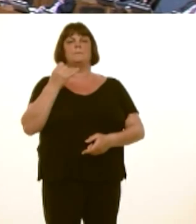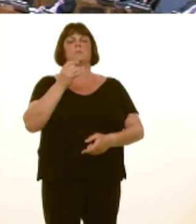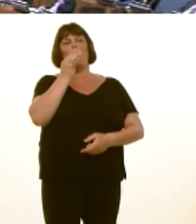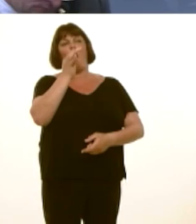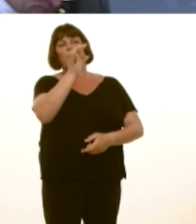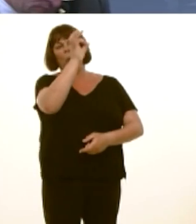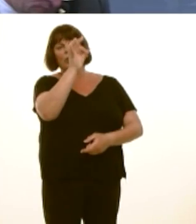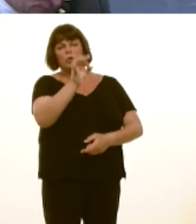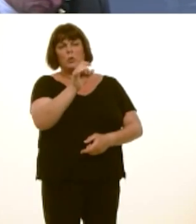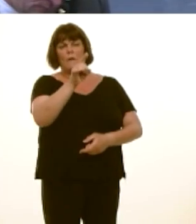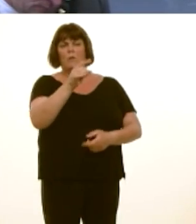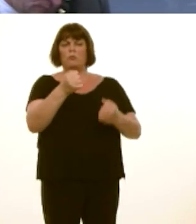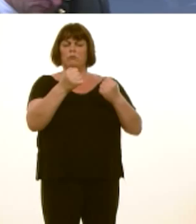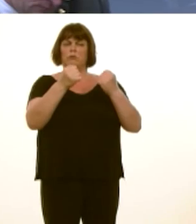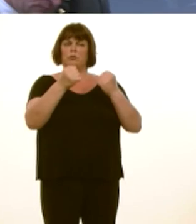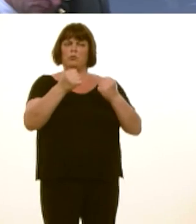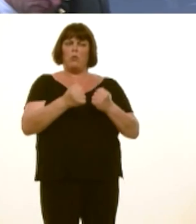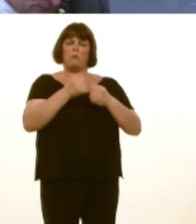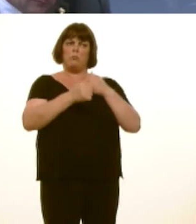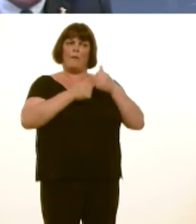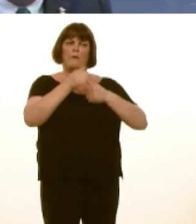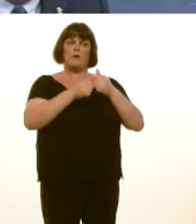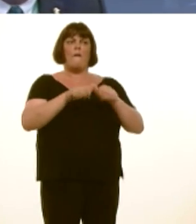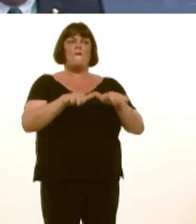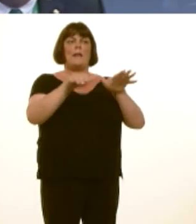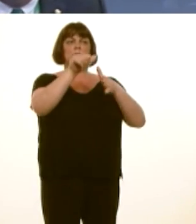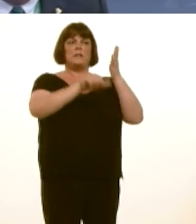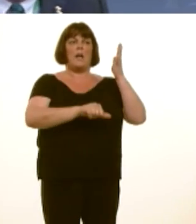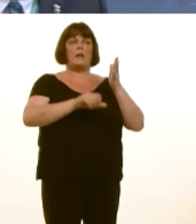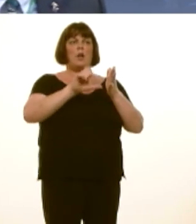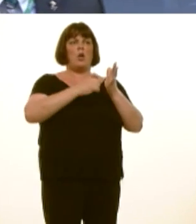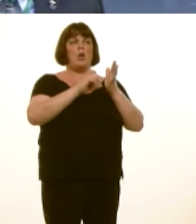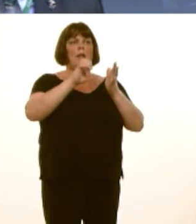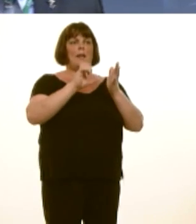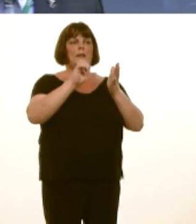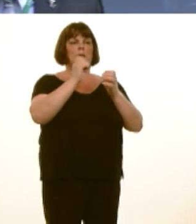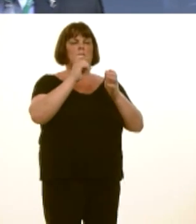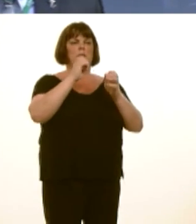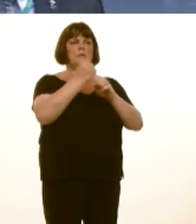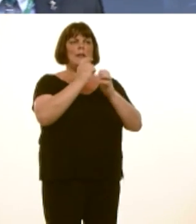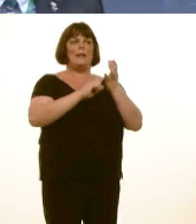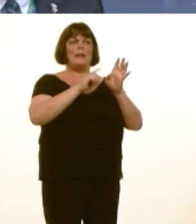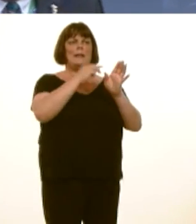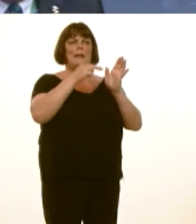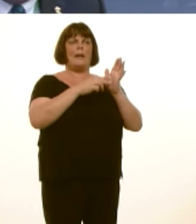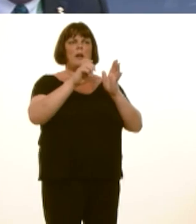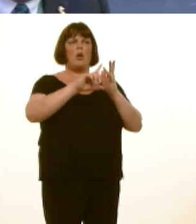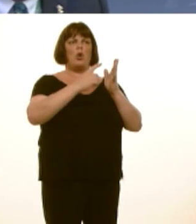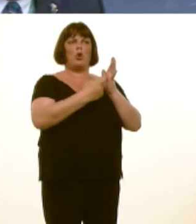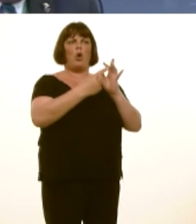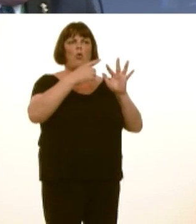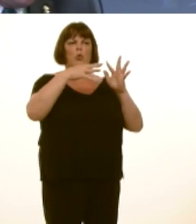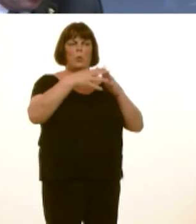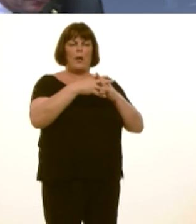very strong, or made a very strong preference in relation to Flying Start in Croesero and Clincorrog, that service should be continued within the